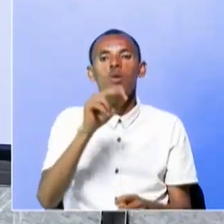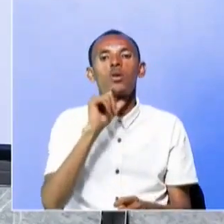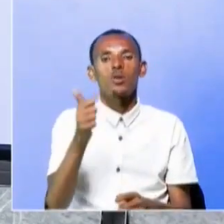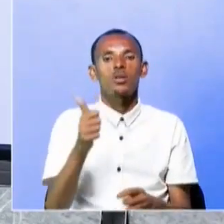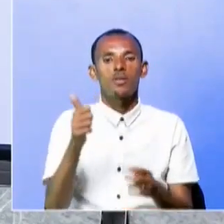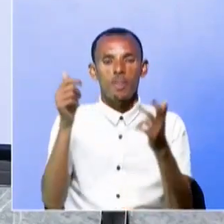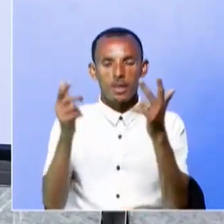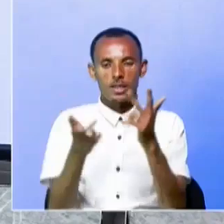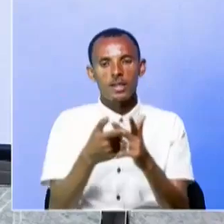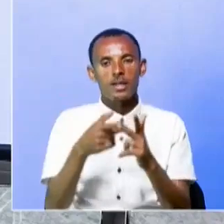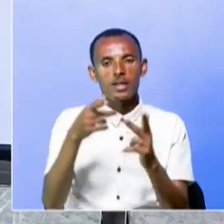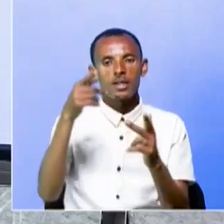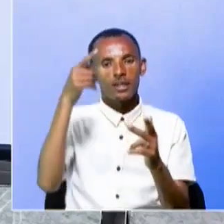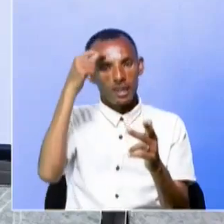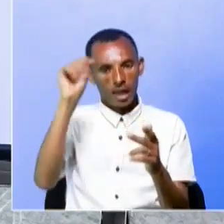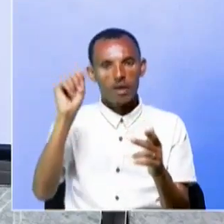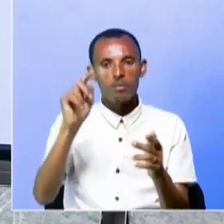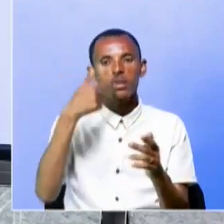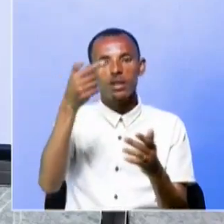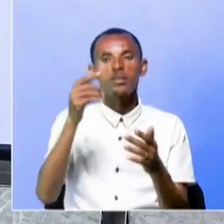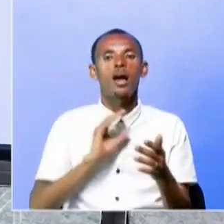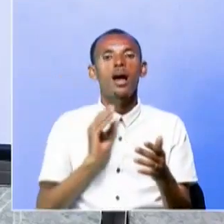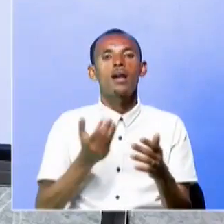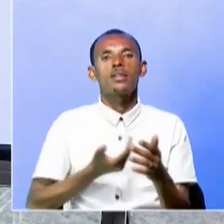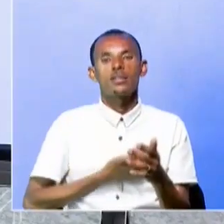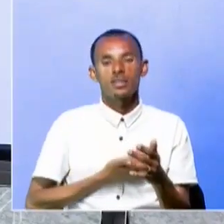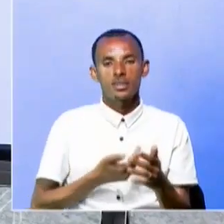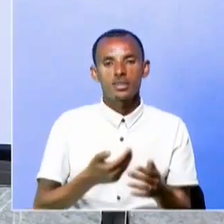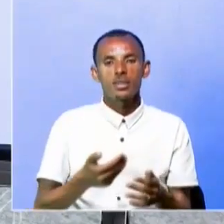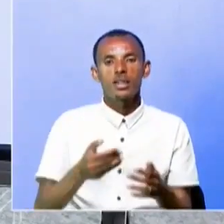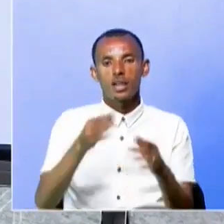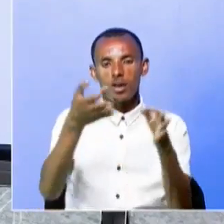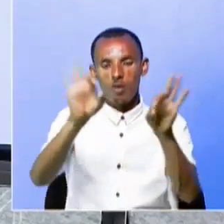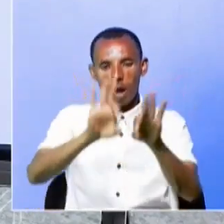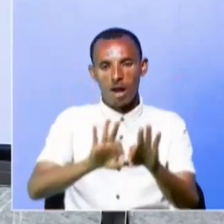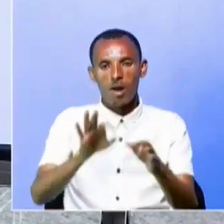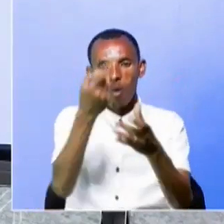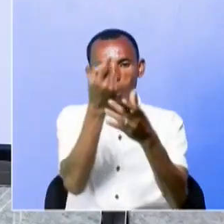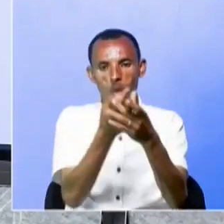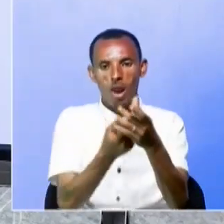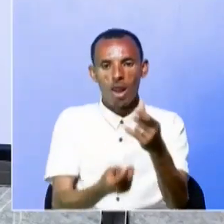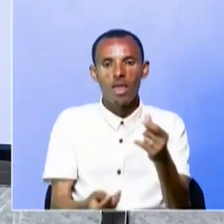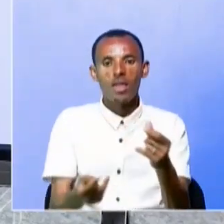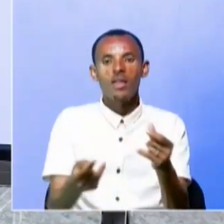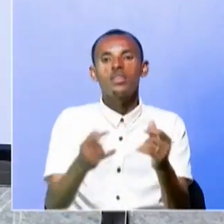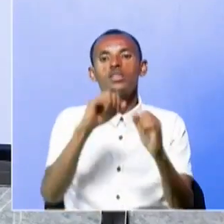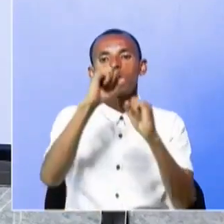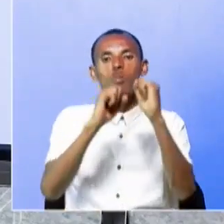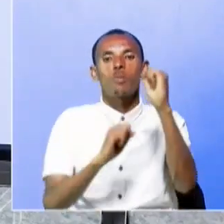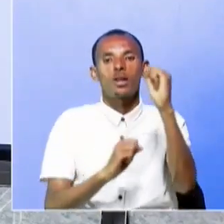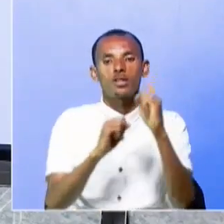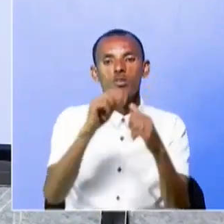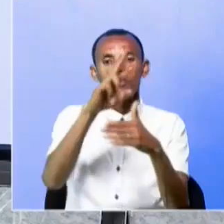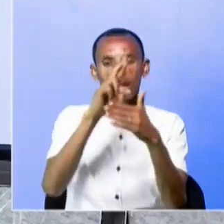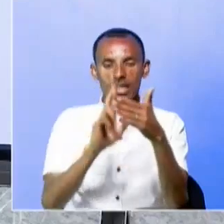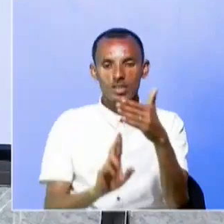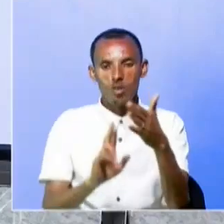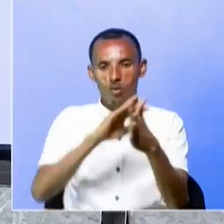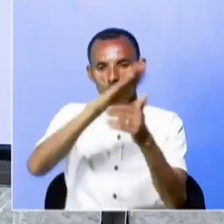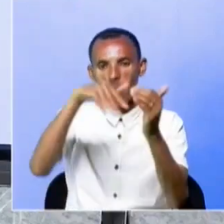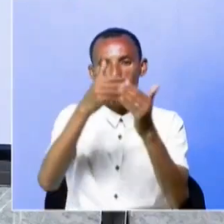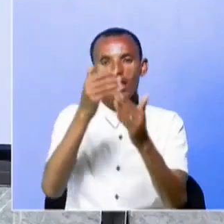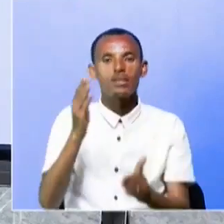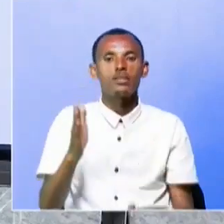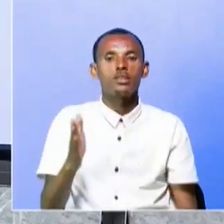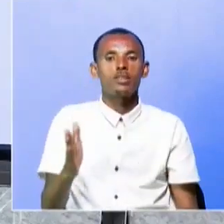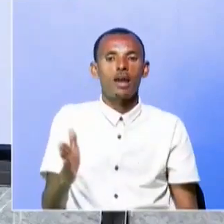third theorem tells us, or the third theorem requires only the comparison of the ratio of all the